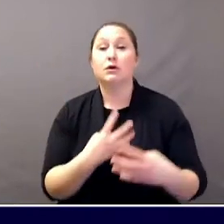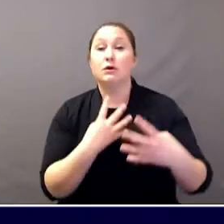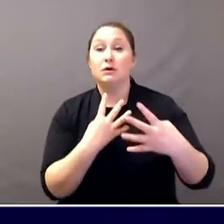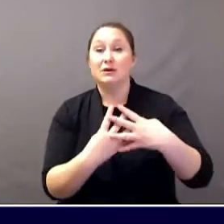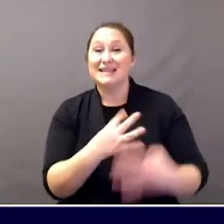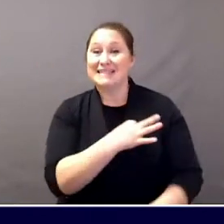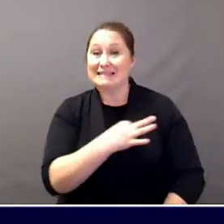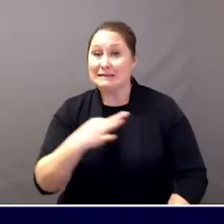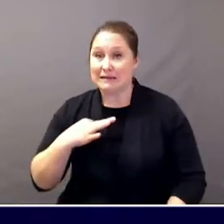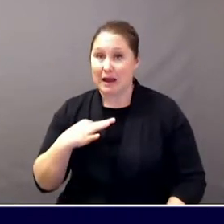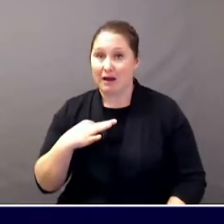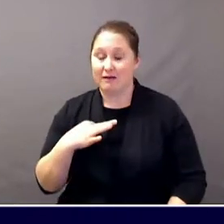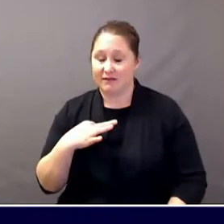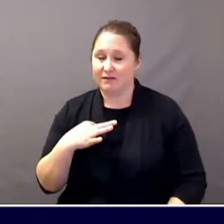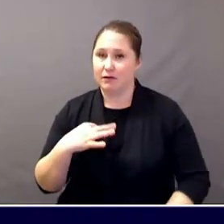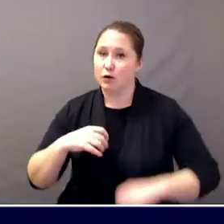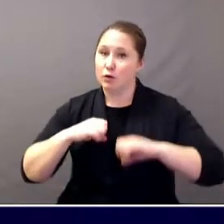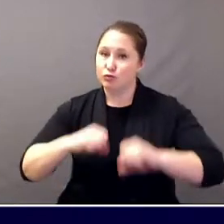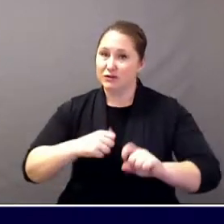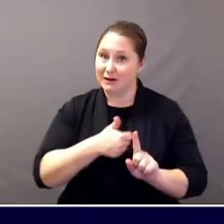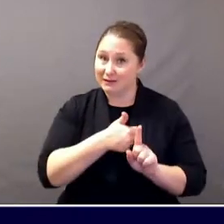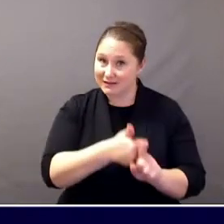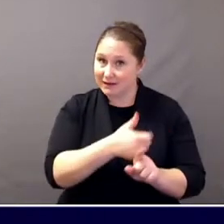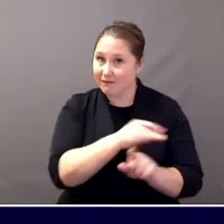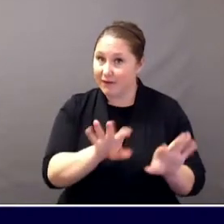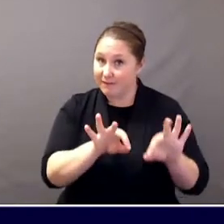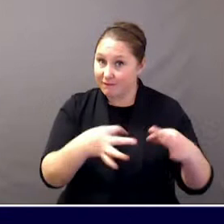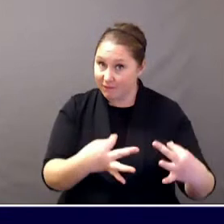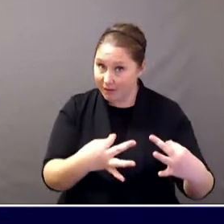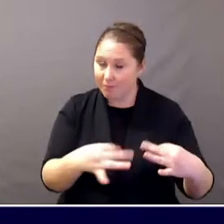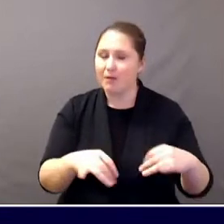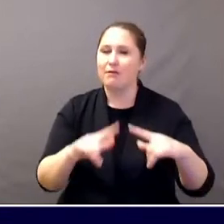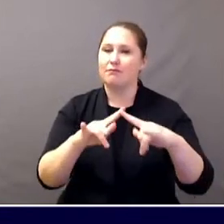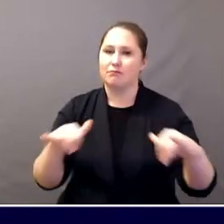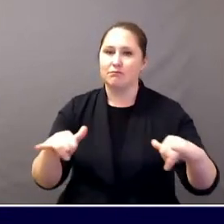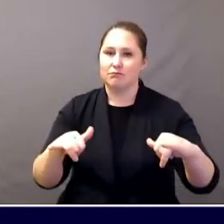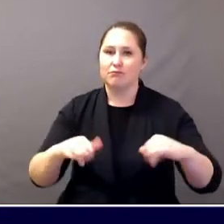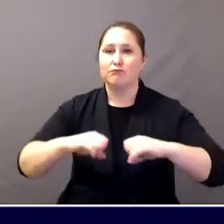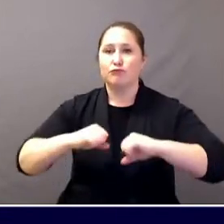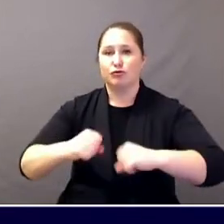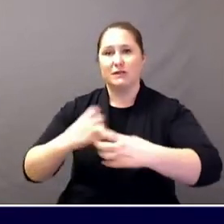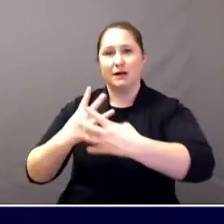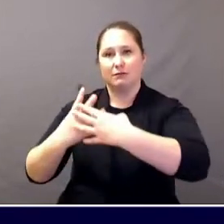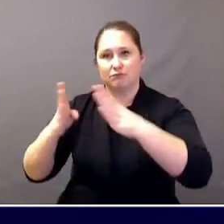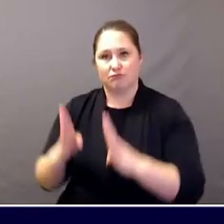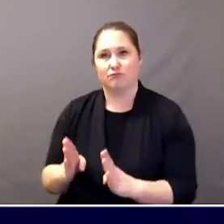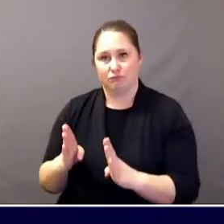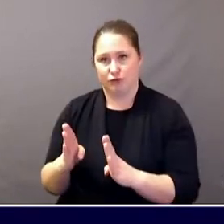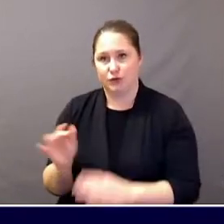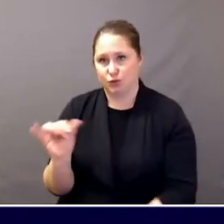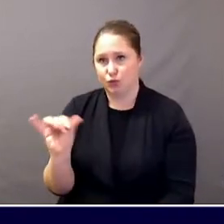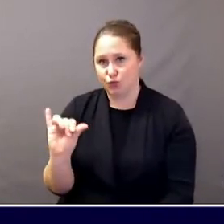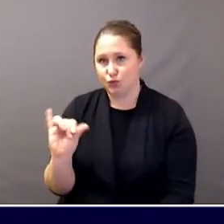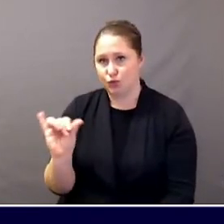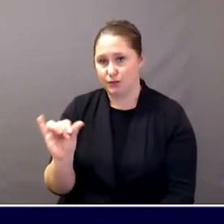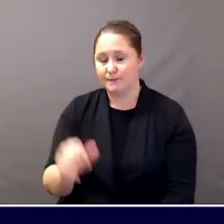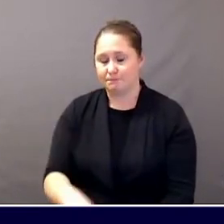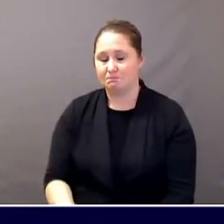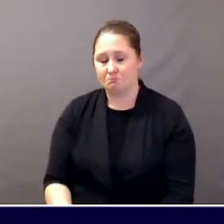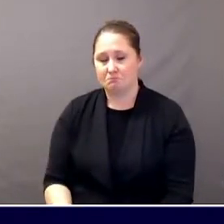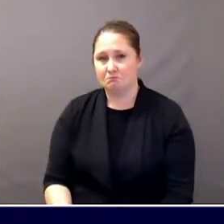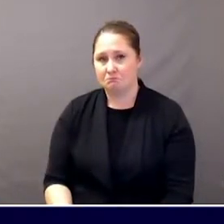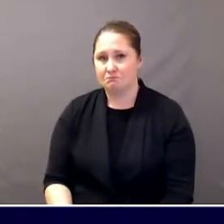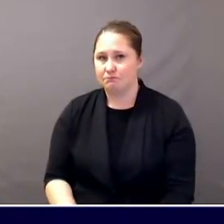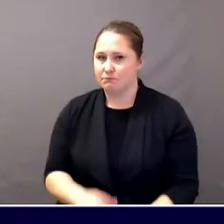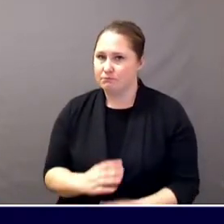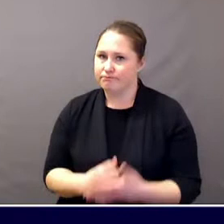them and their families, and it protects the people in their care, the residents of these facilities. So we think it's first and